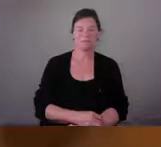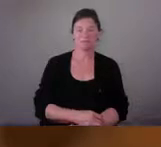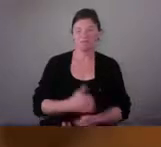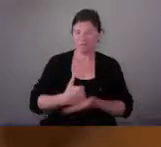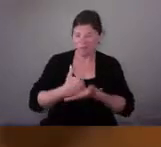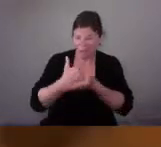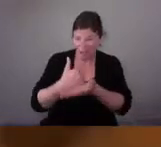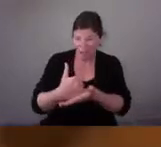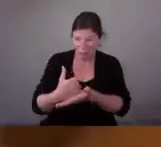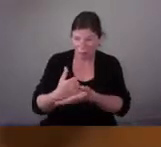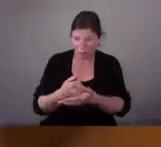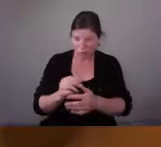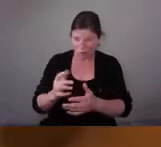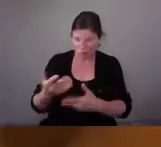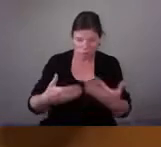words